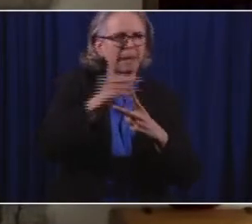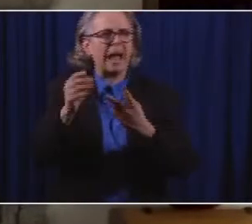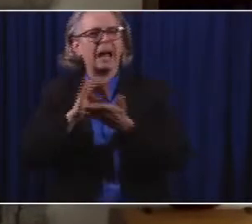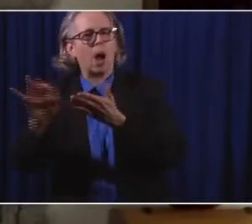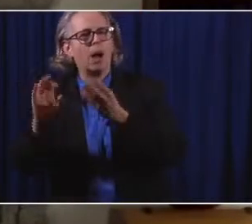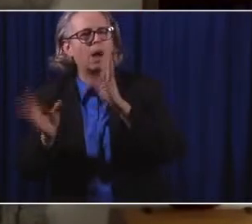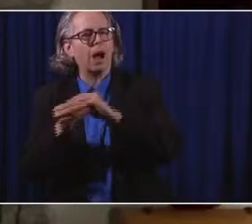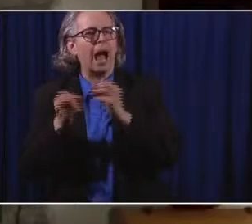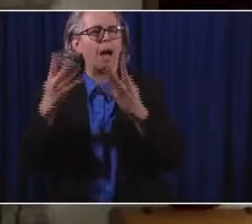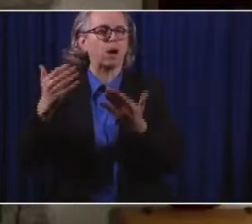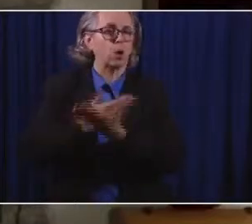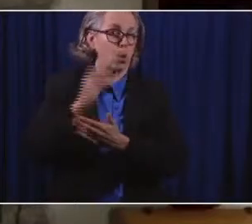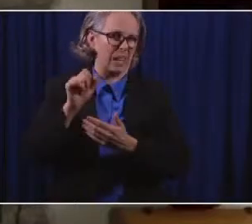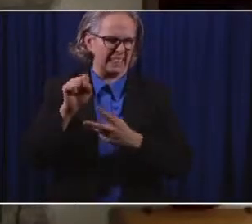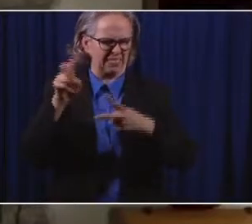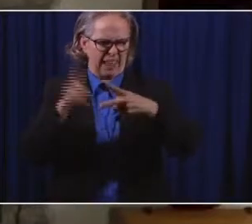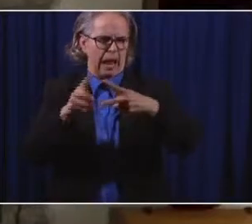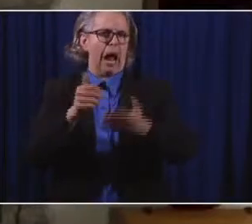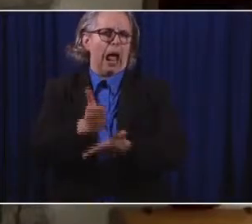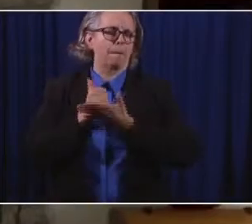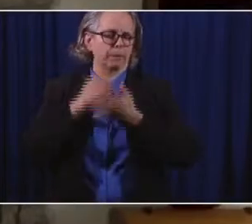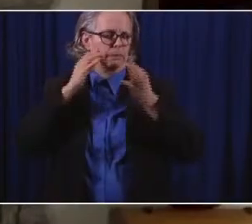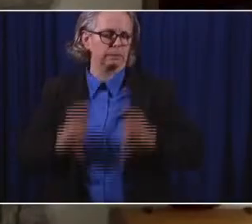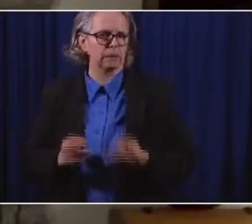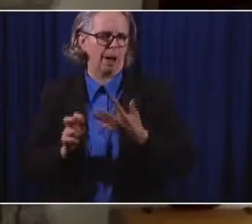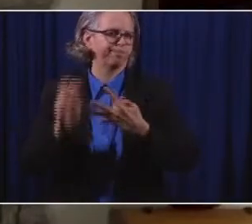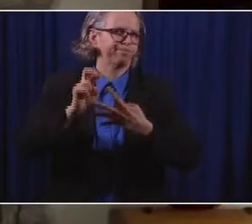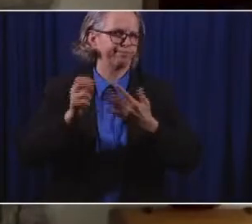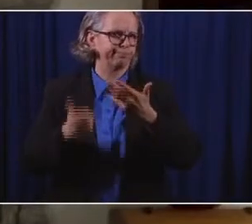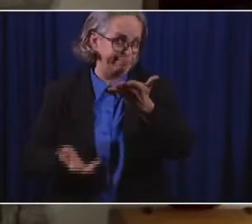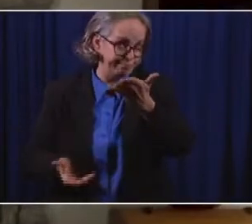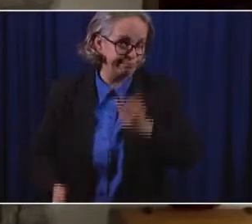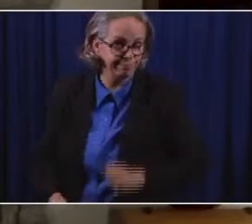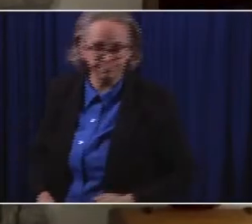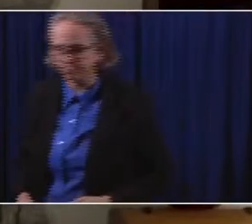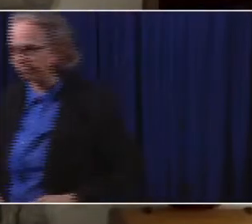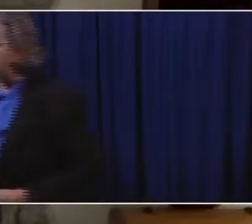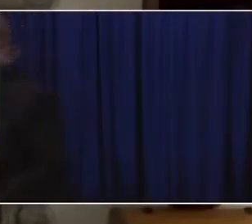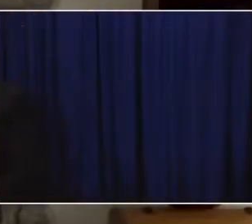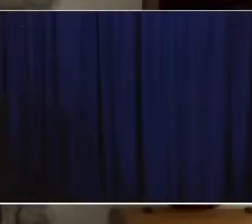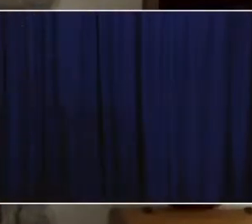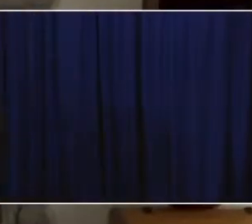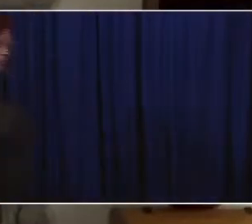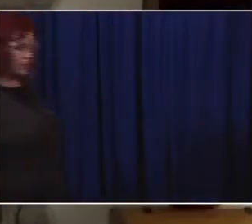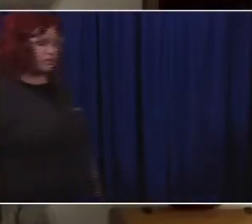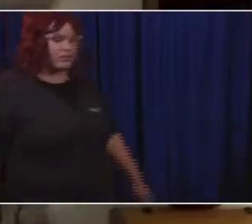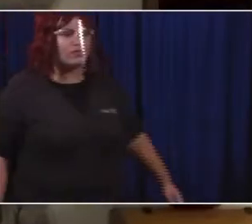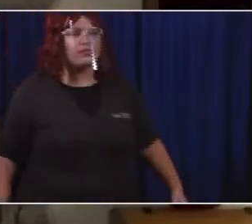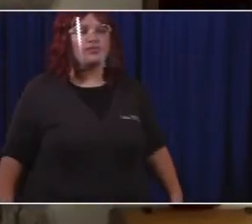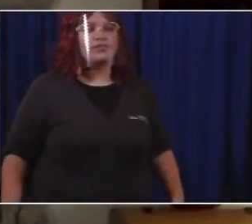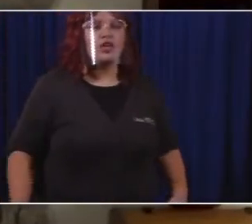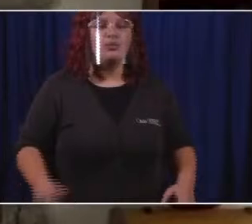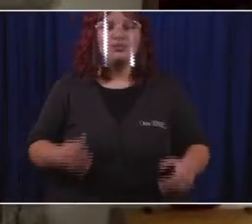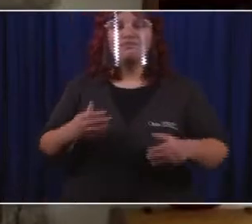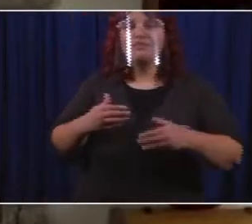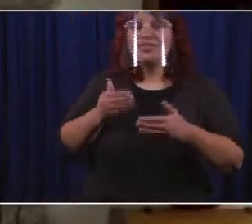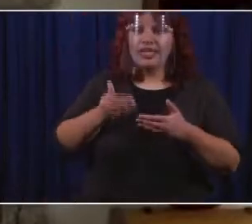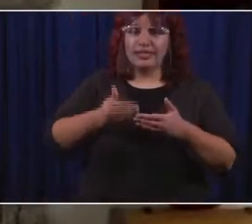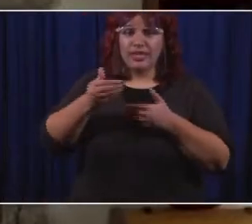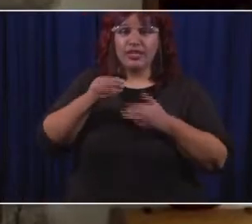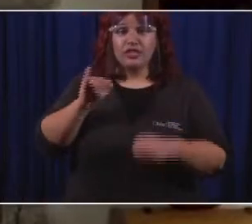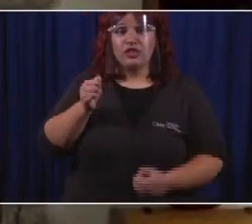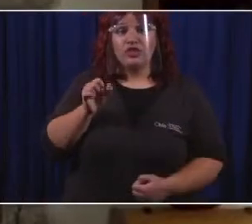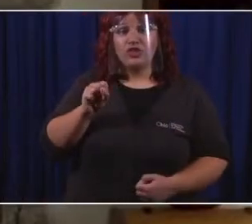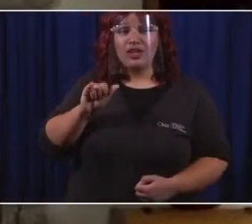Next question is from Jesse Balmert at the Cincinnati Enquirer. Jesse. Hello, Governor.